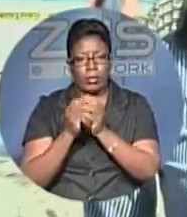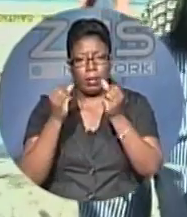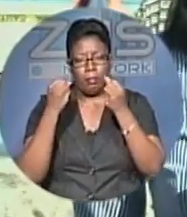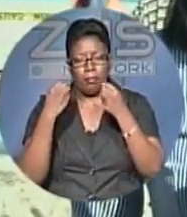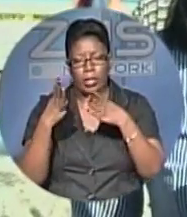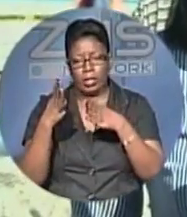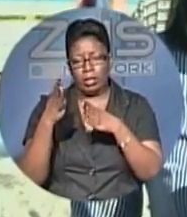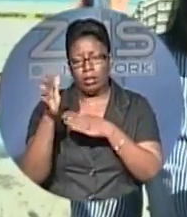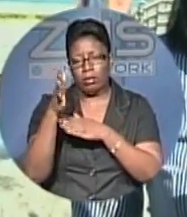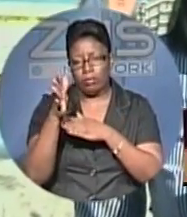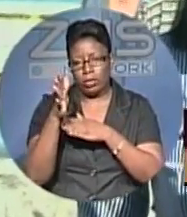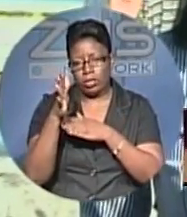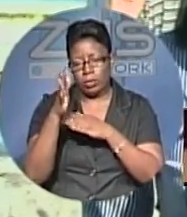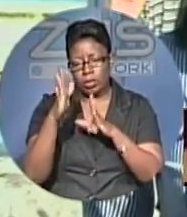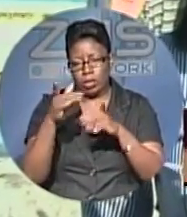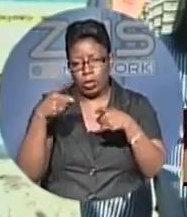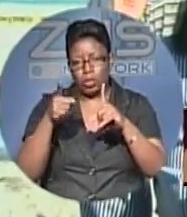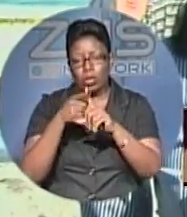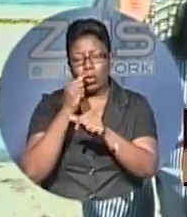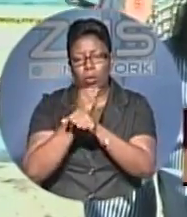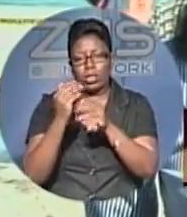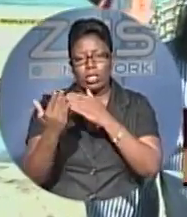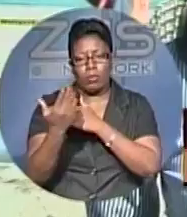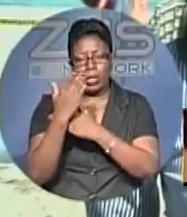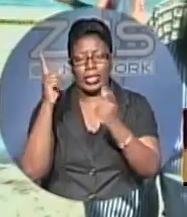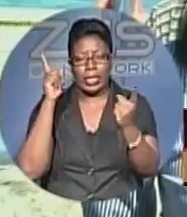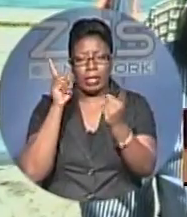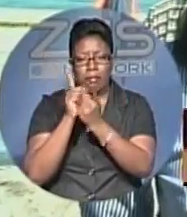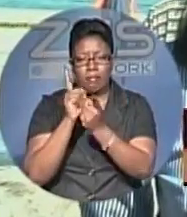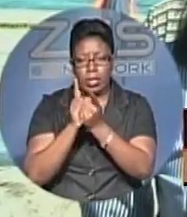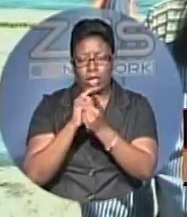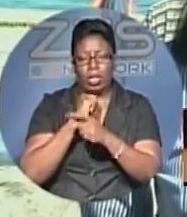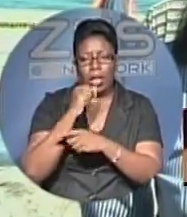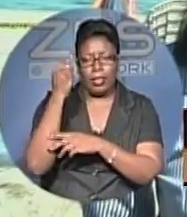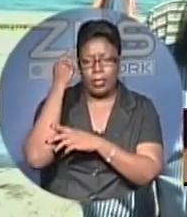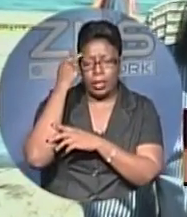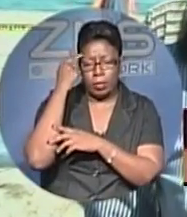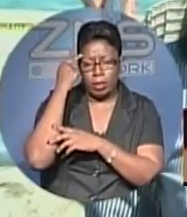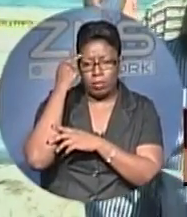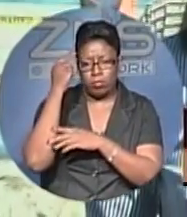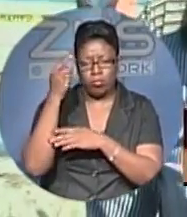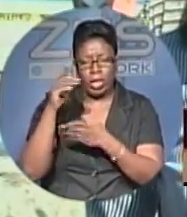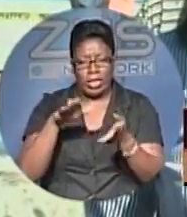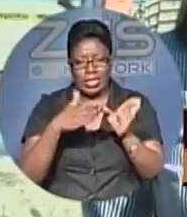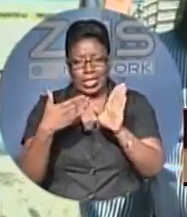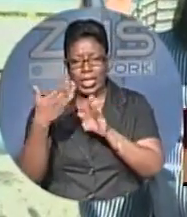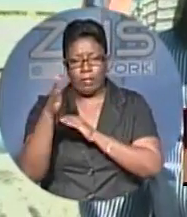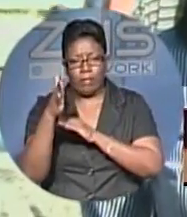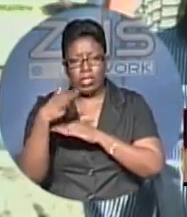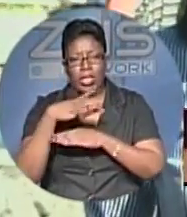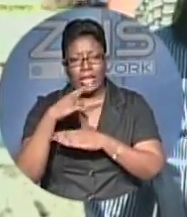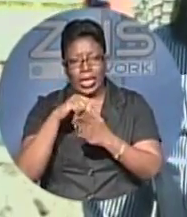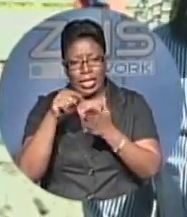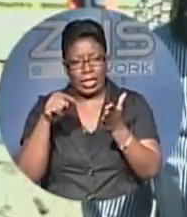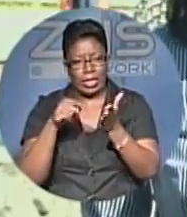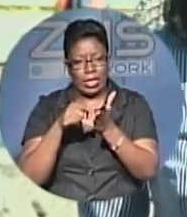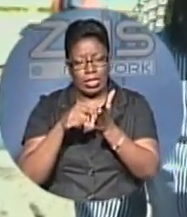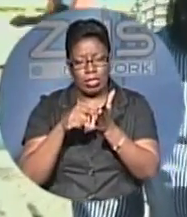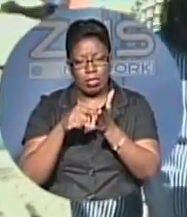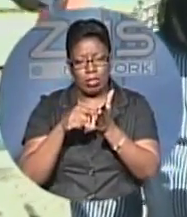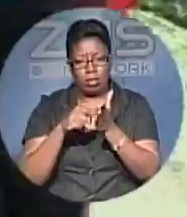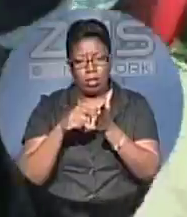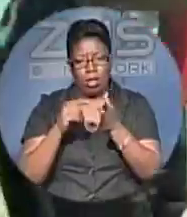fishermen arrived here at the Montague ramp early this morning, they met the unthinkable. Dead fish of all shapes and sizes like this one spread across